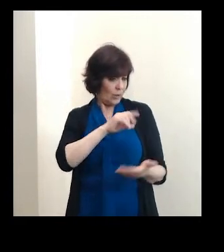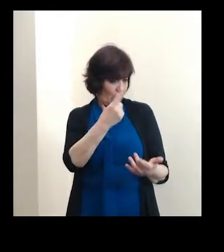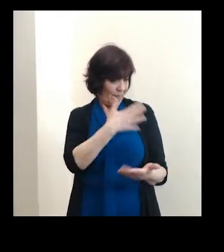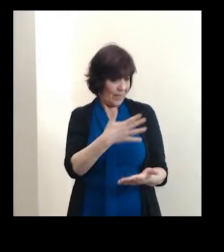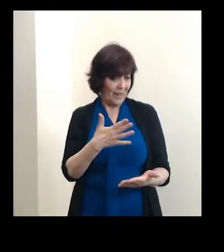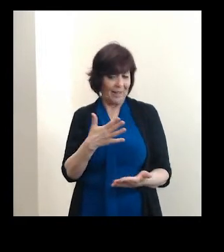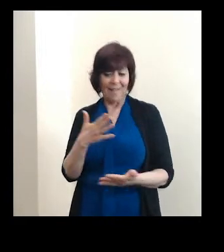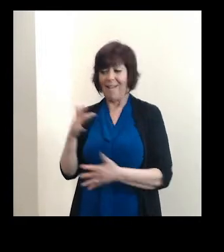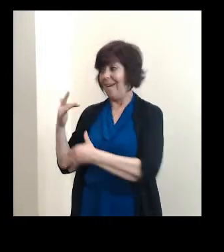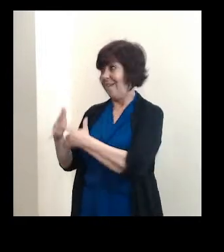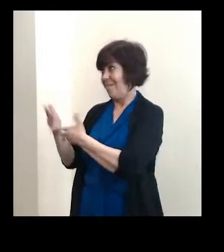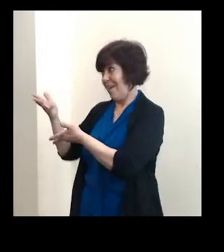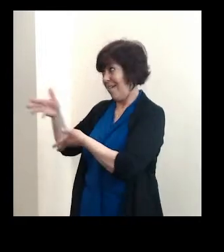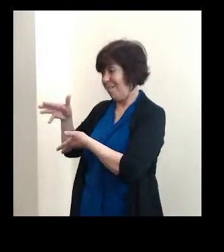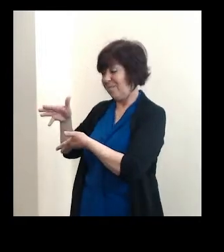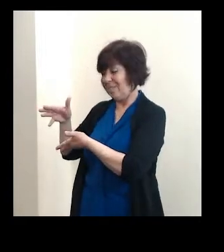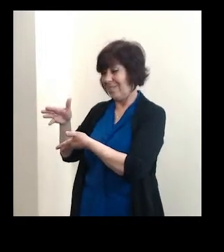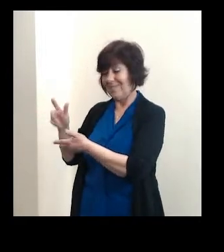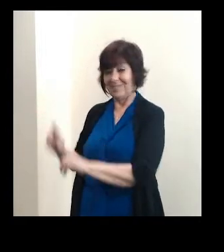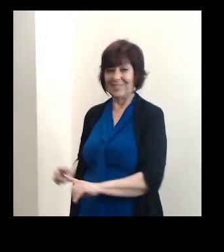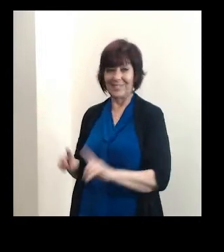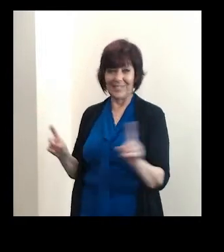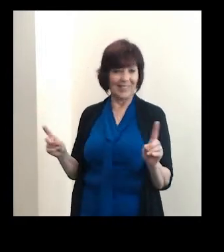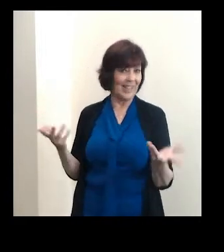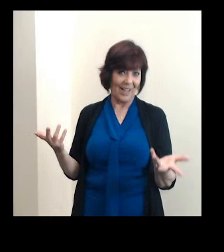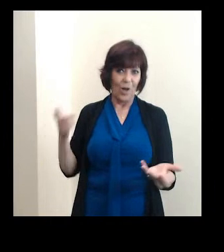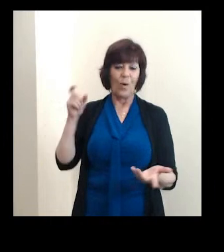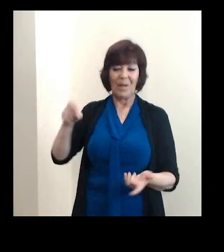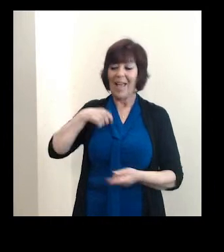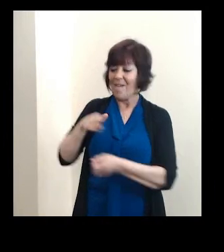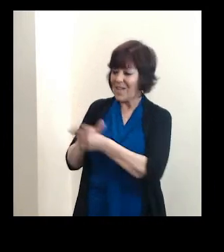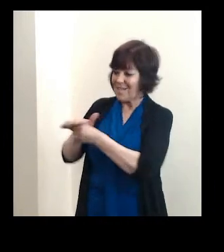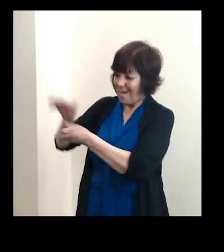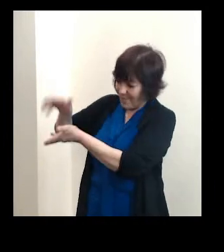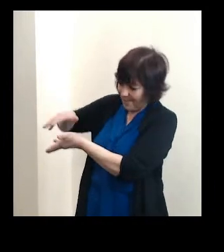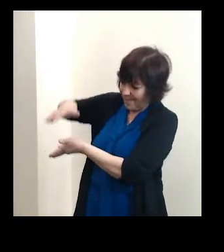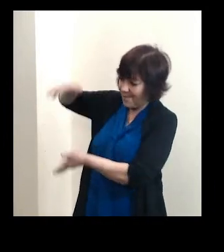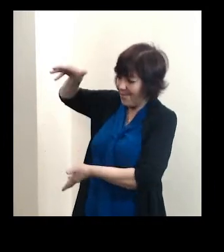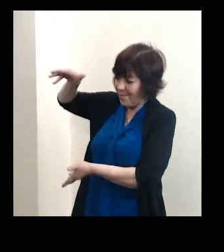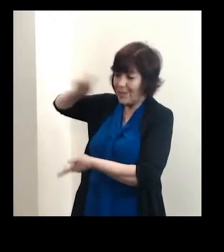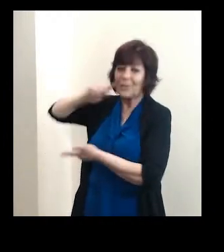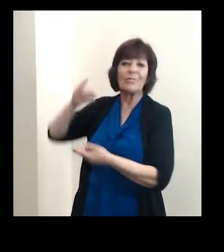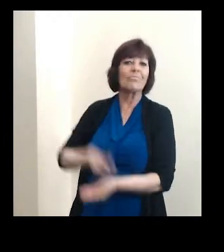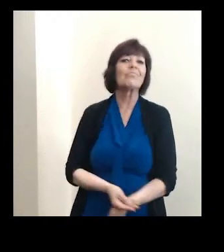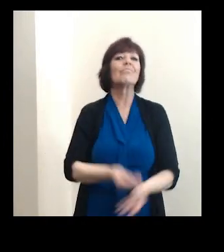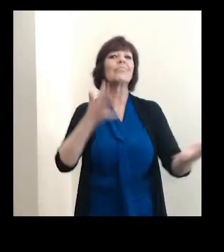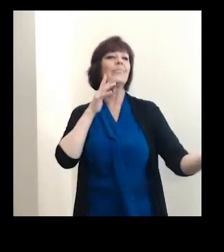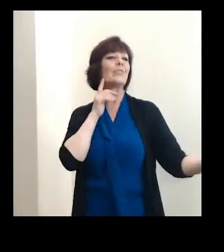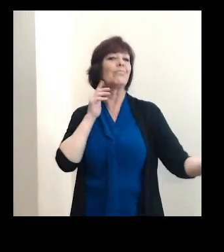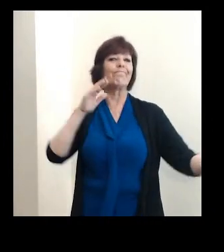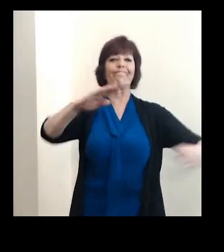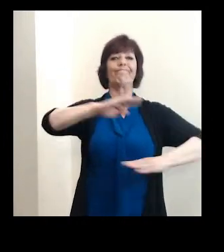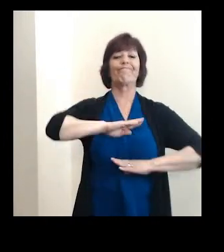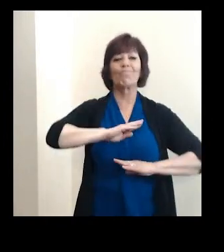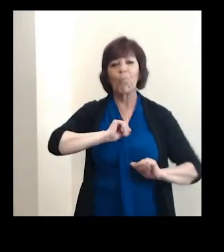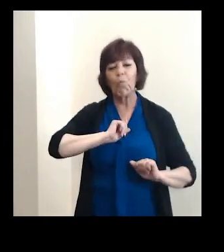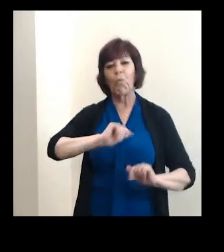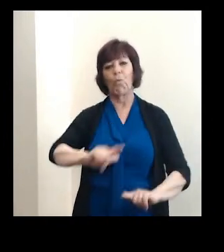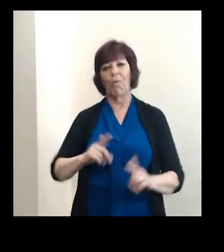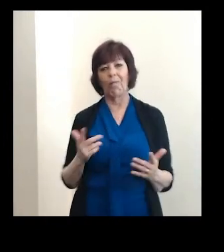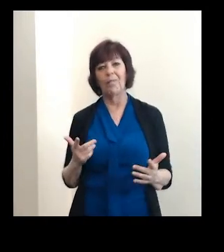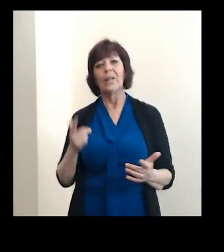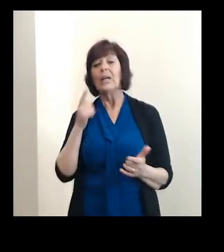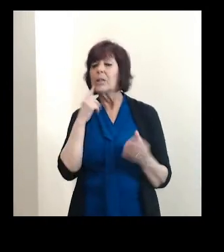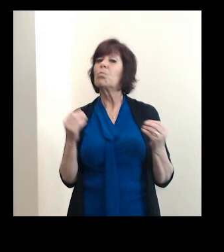good thing, but we know it is not sufficient to meet the immediate demand. People are getting an opportunity to schedule. There's much